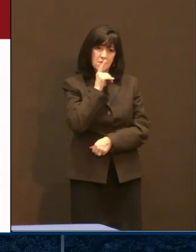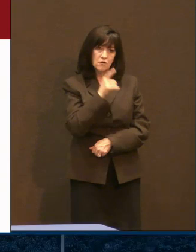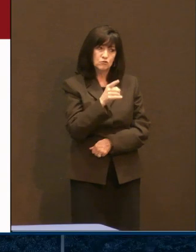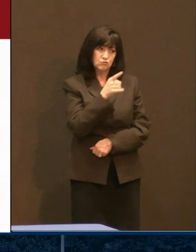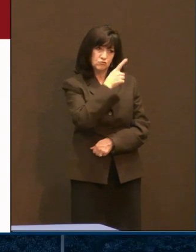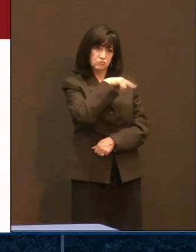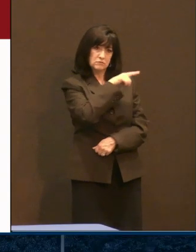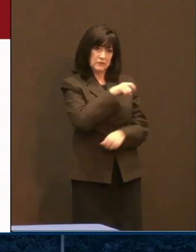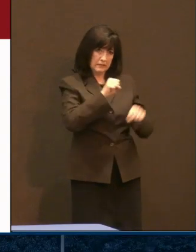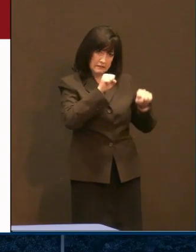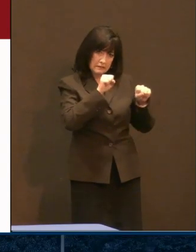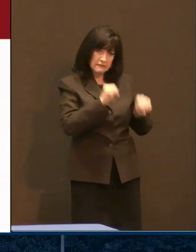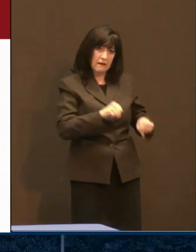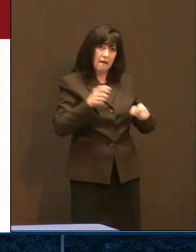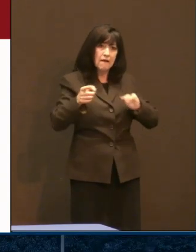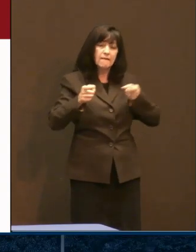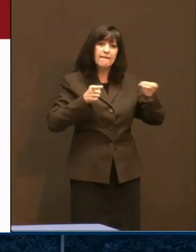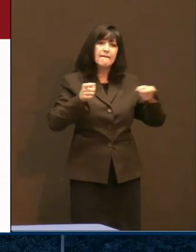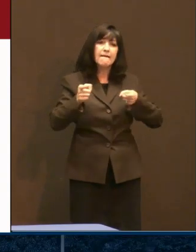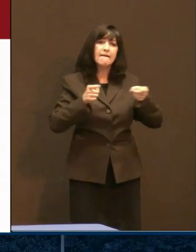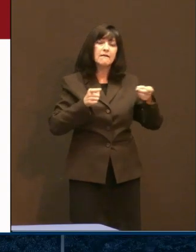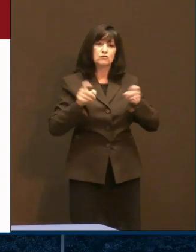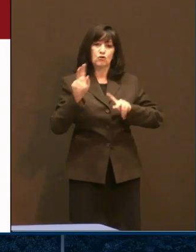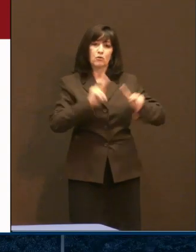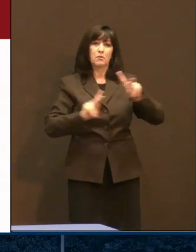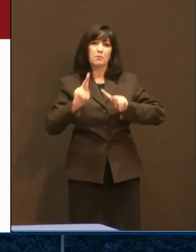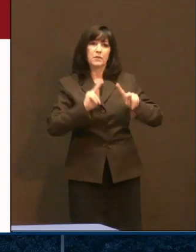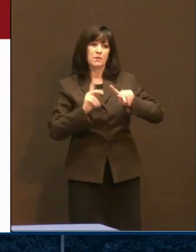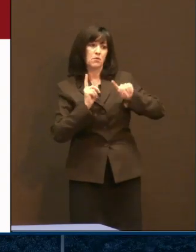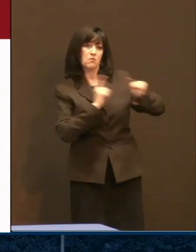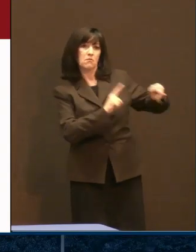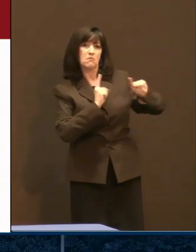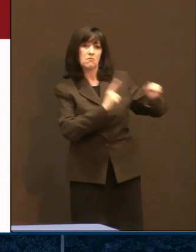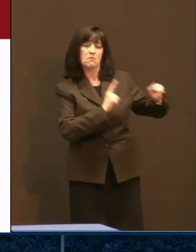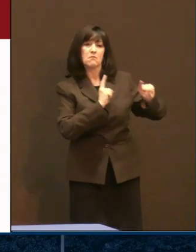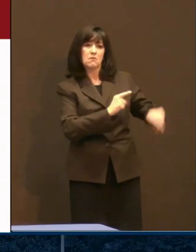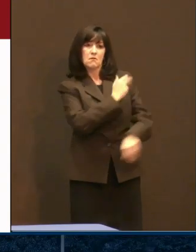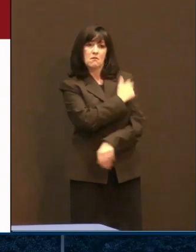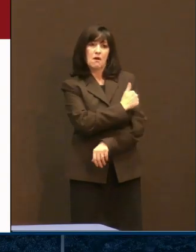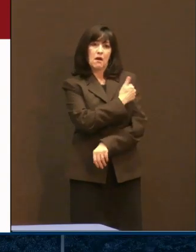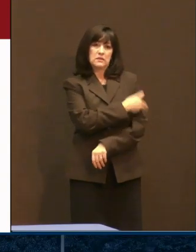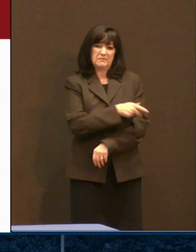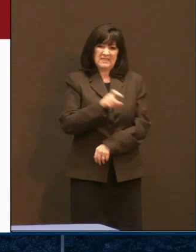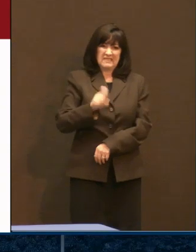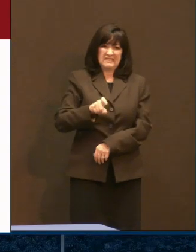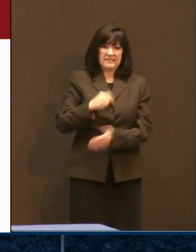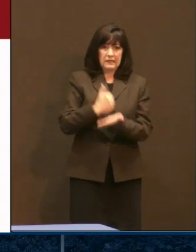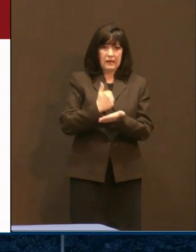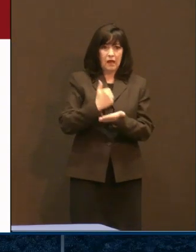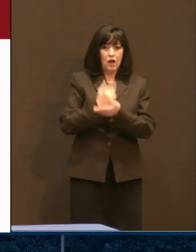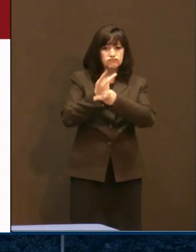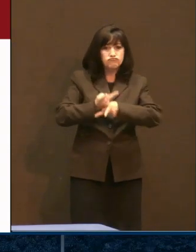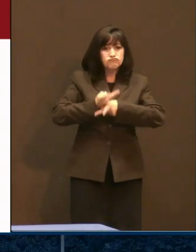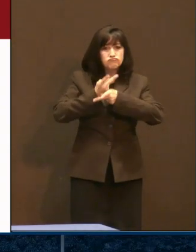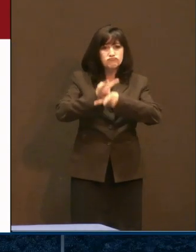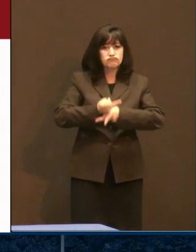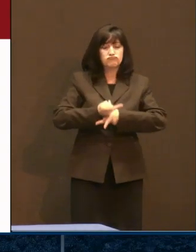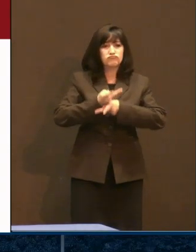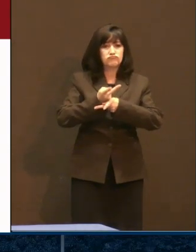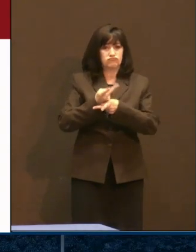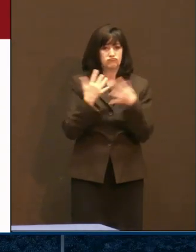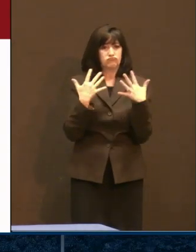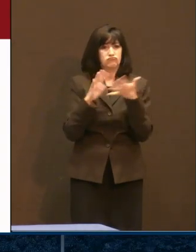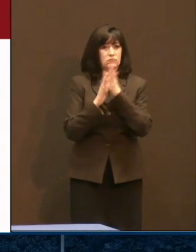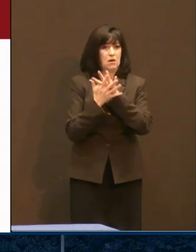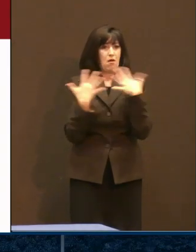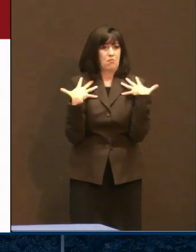And the available capacity is twice plus what we see on the board. And I keep looking at AJ because